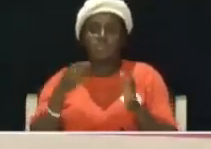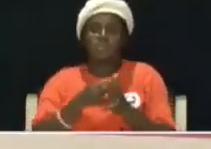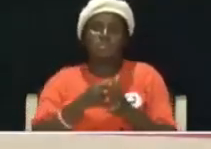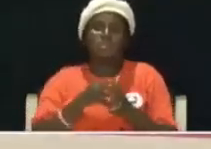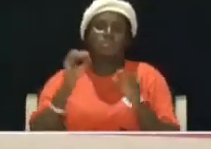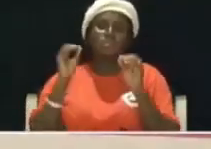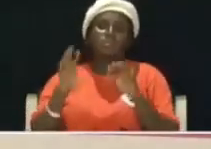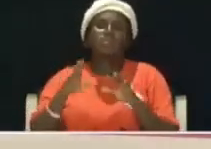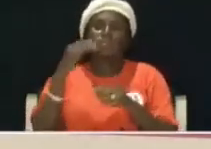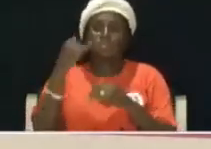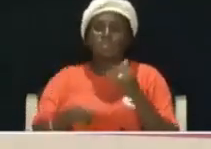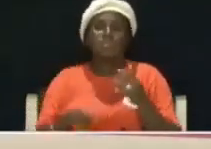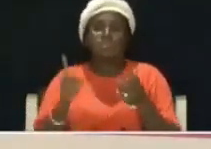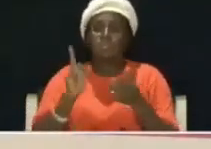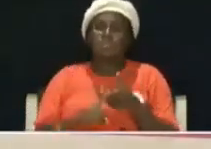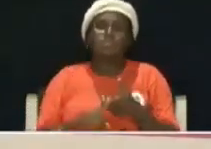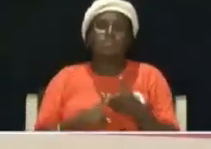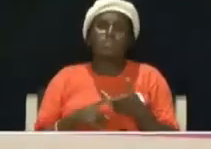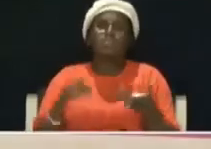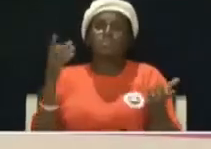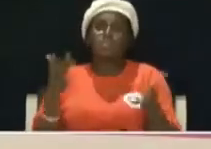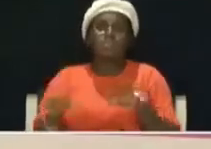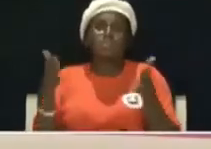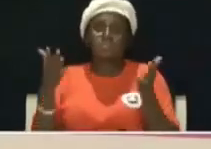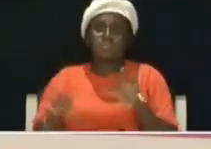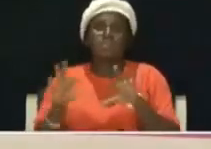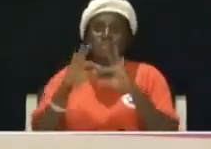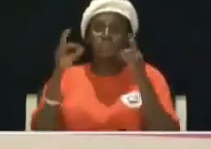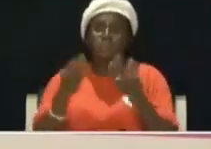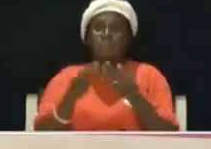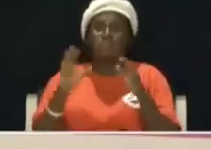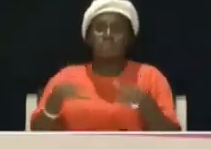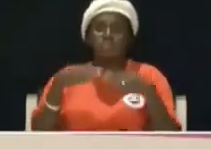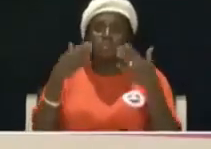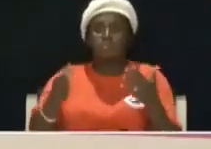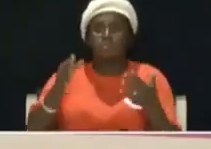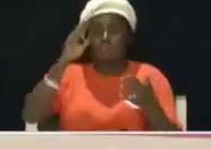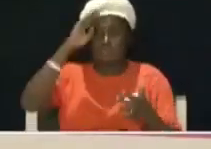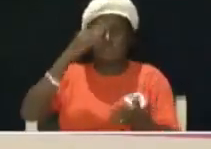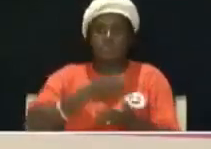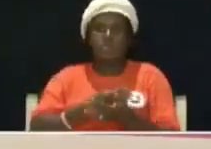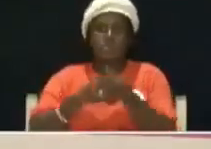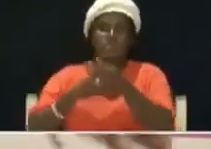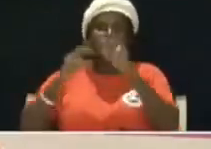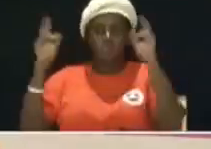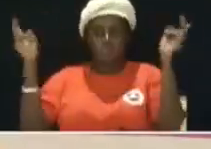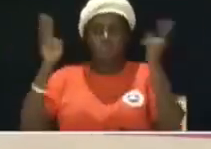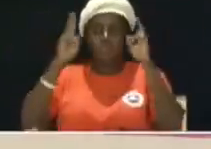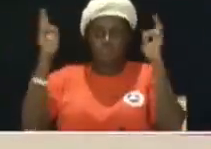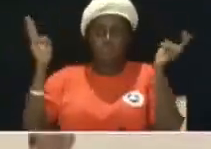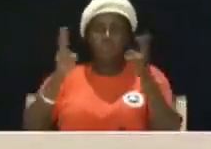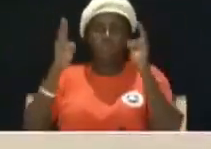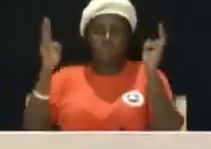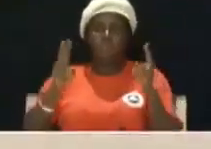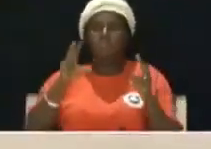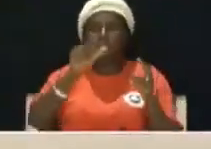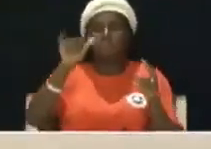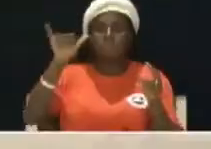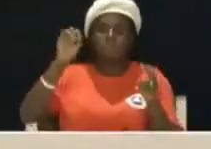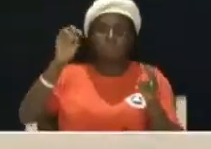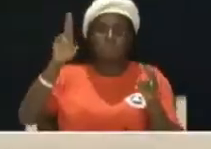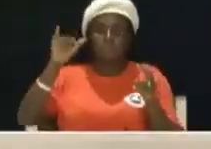put an end to sit back in my family and gave me a boy called Victor Ayonide. I'm here